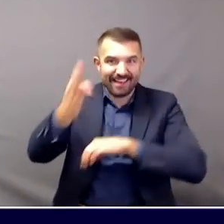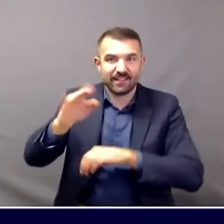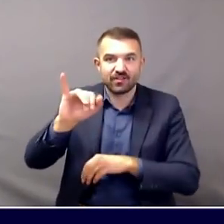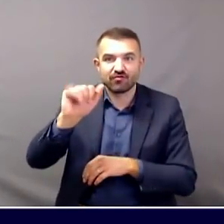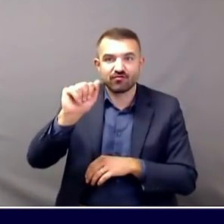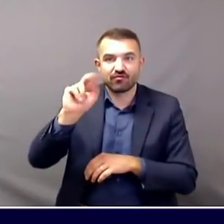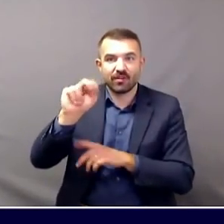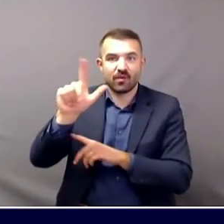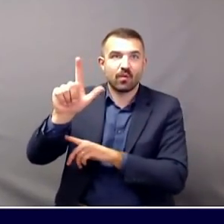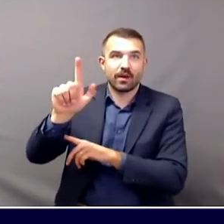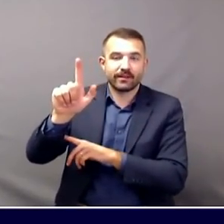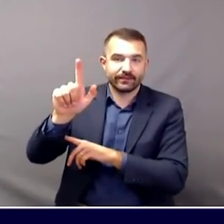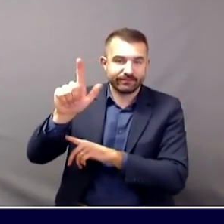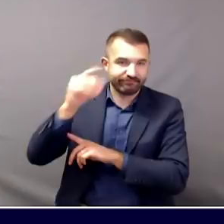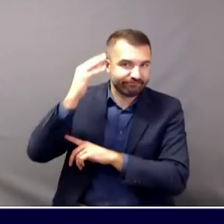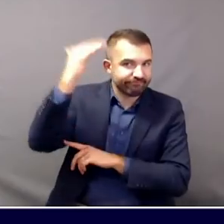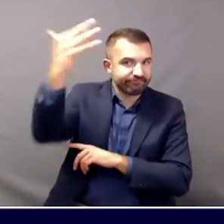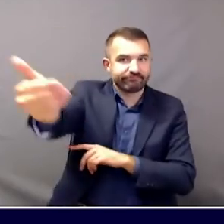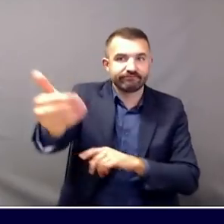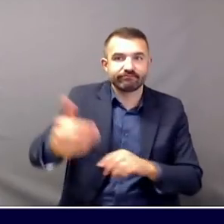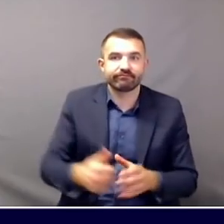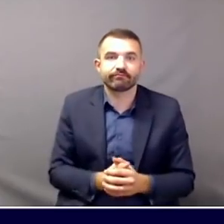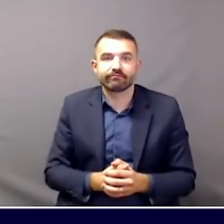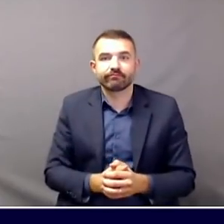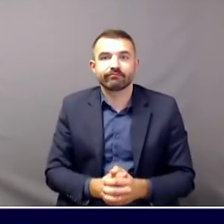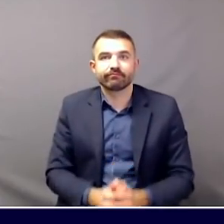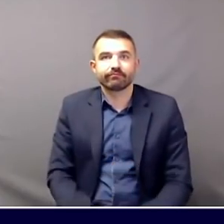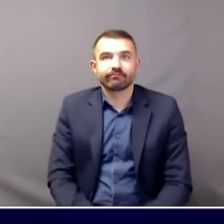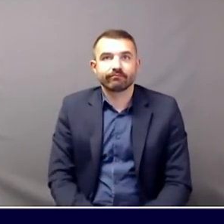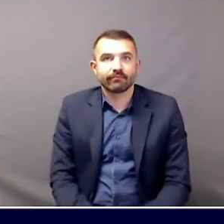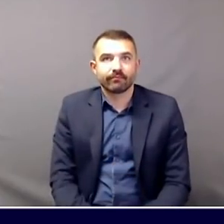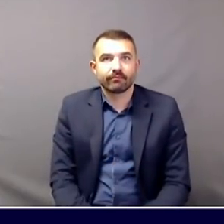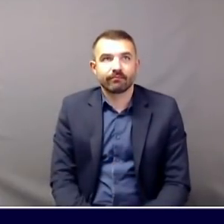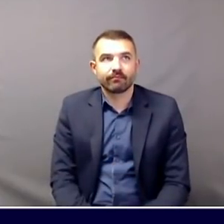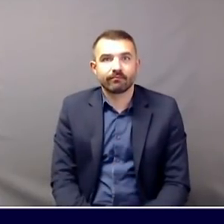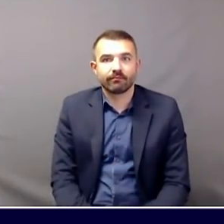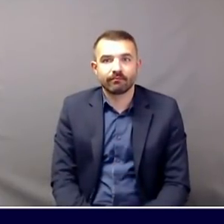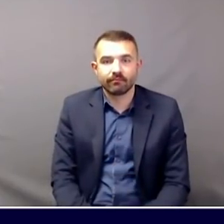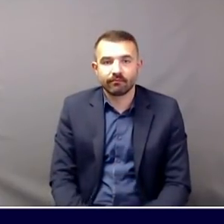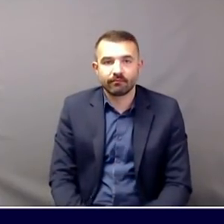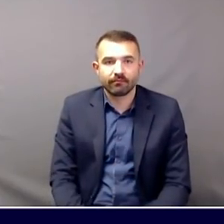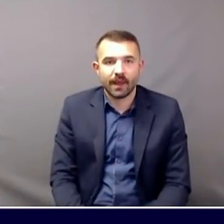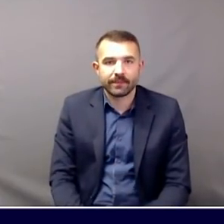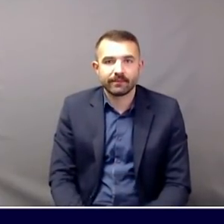Thank you. I'm going to turn next to Ann Burwian from the Ellsworth American.